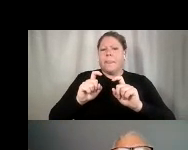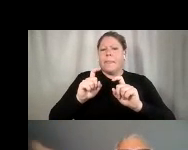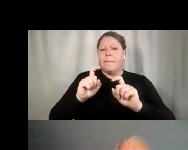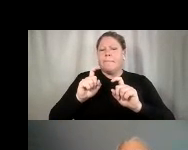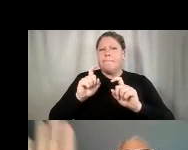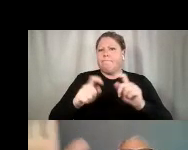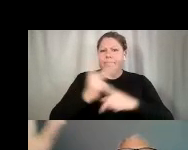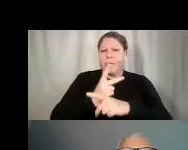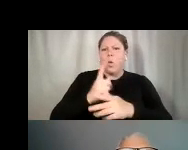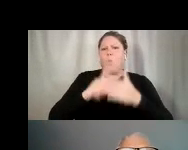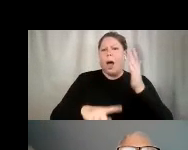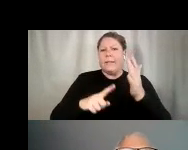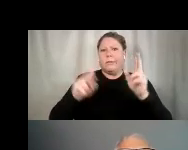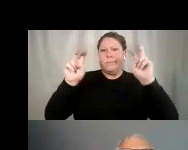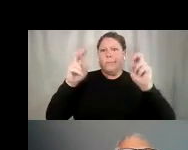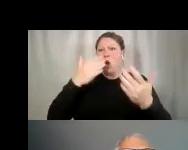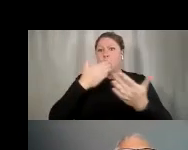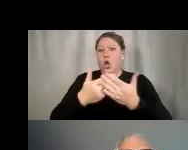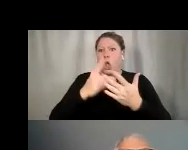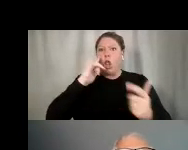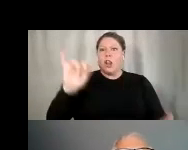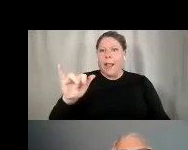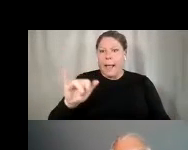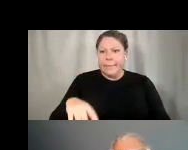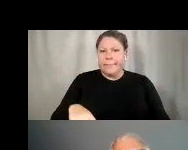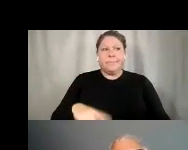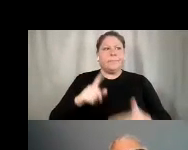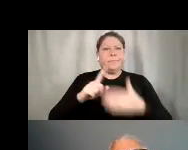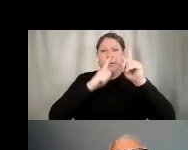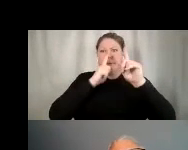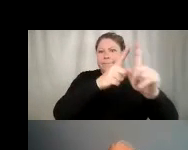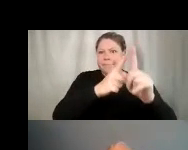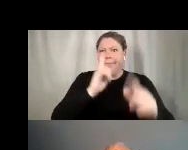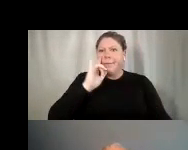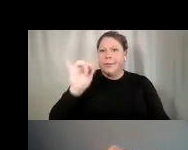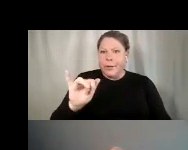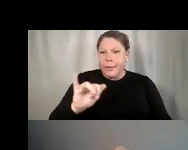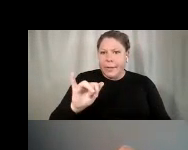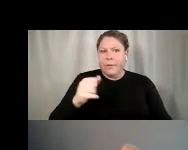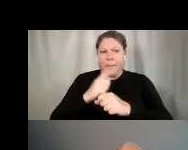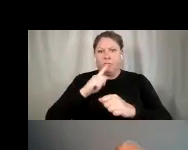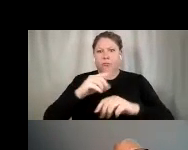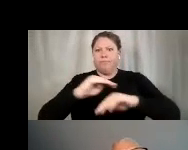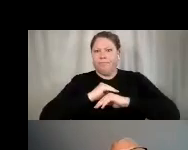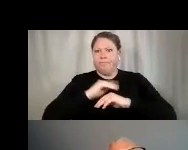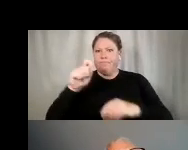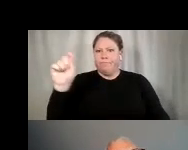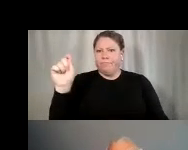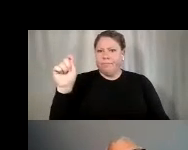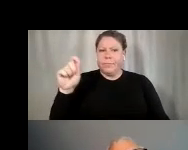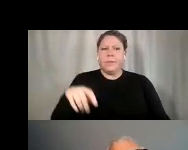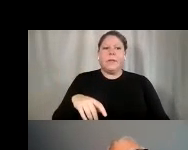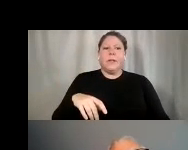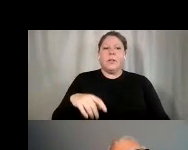good look like? What does the outcome look like so we're matching up to do the right thing? Now, one of the ways we can do this is we can just go through and